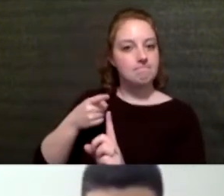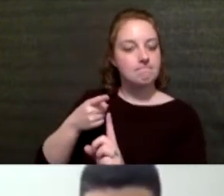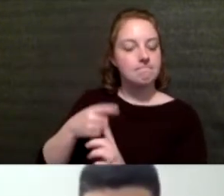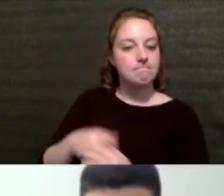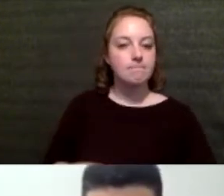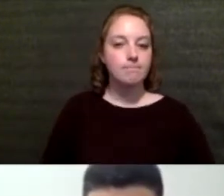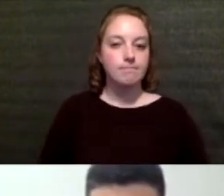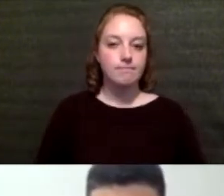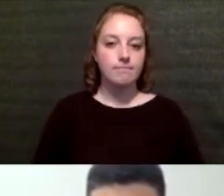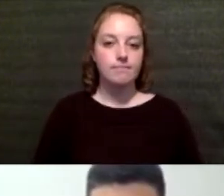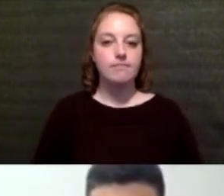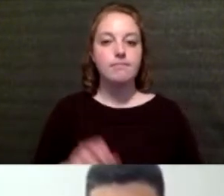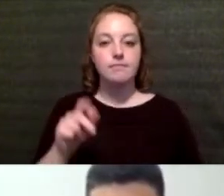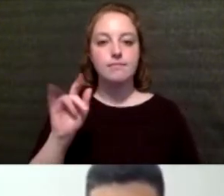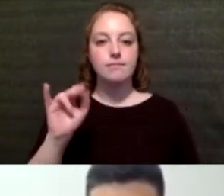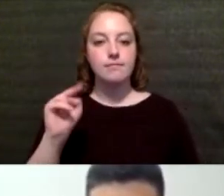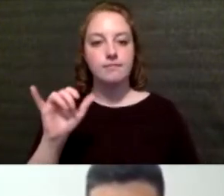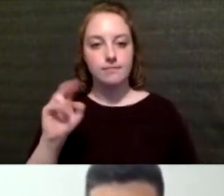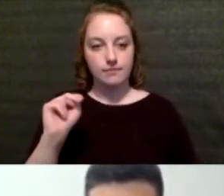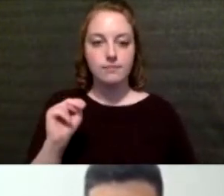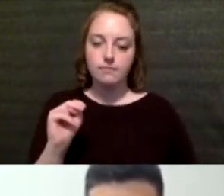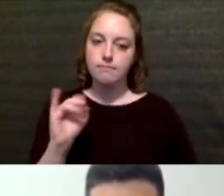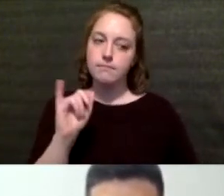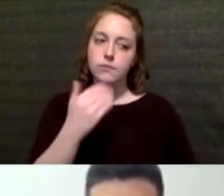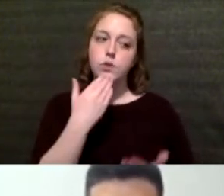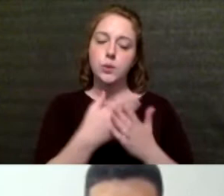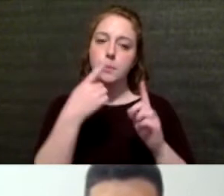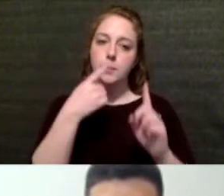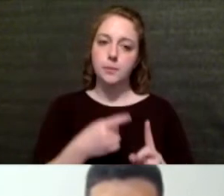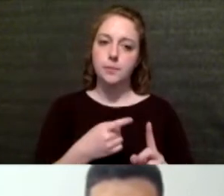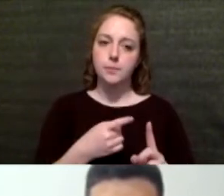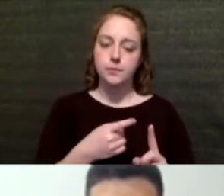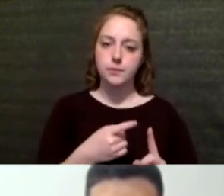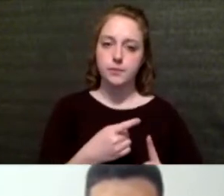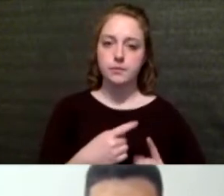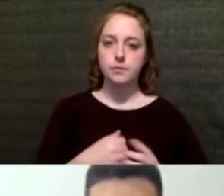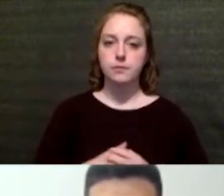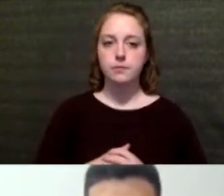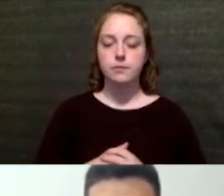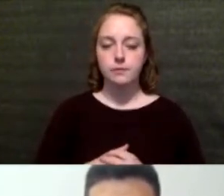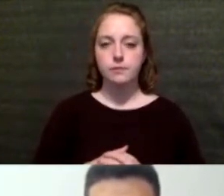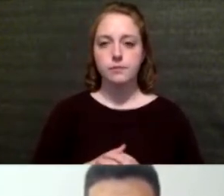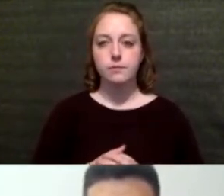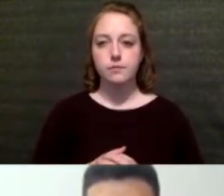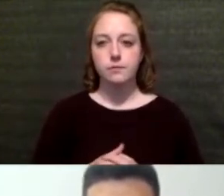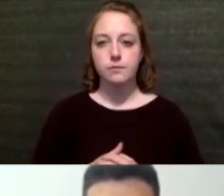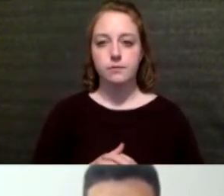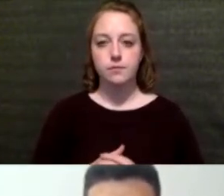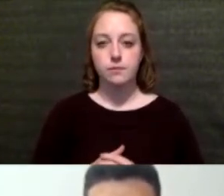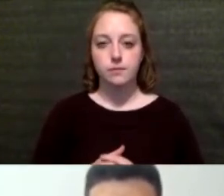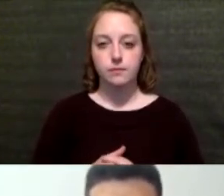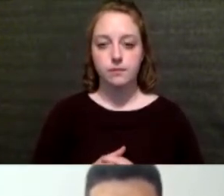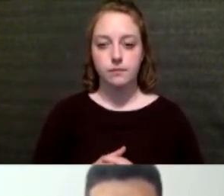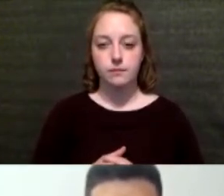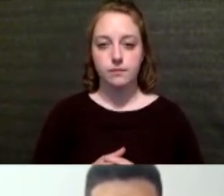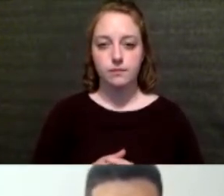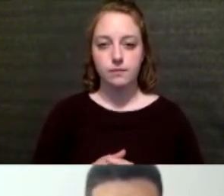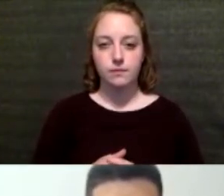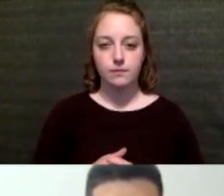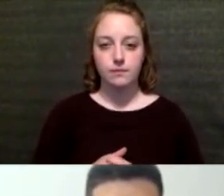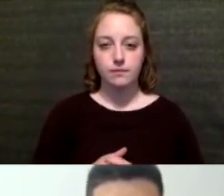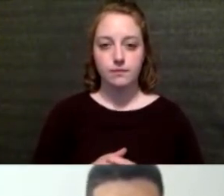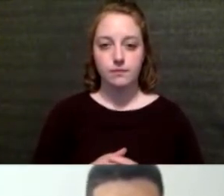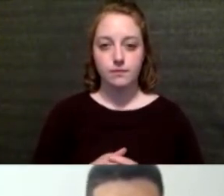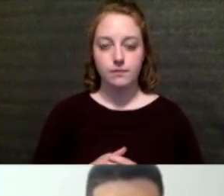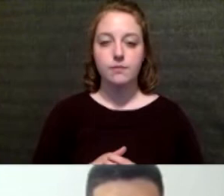That's a really good thought. Um, I've, um, moved kids around a lot in the fast growth